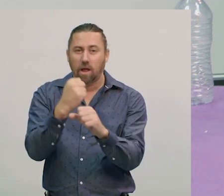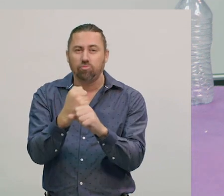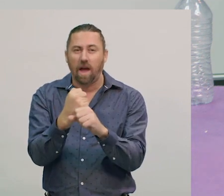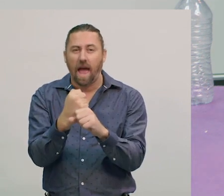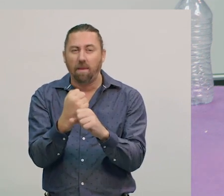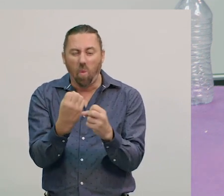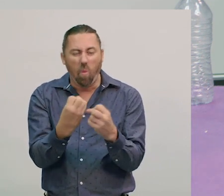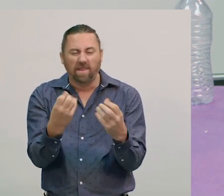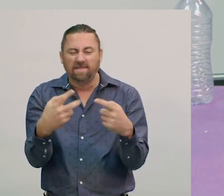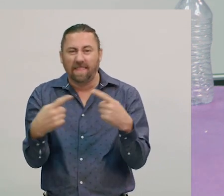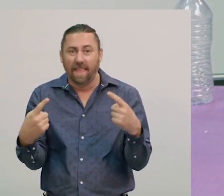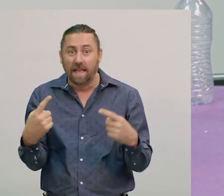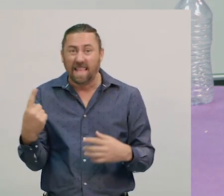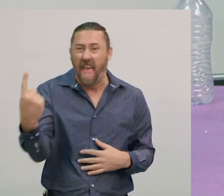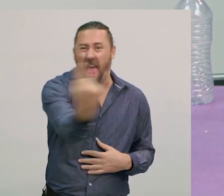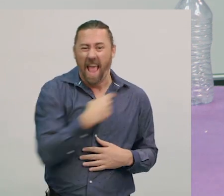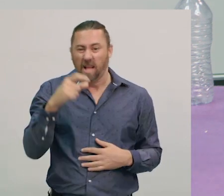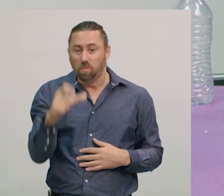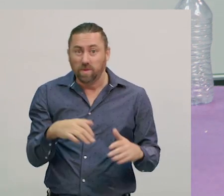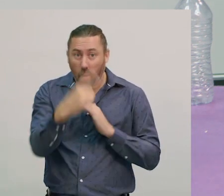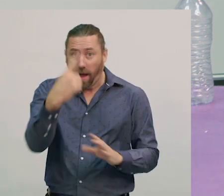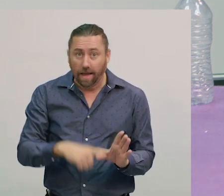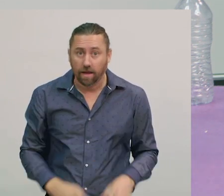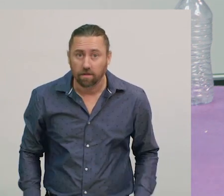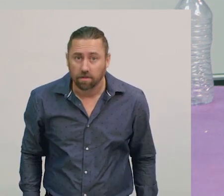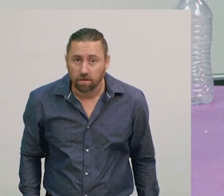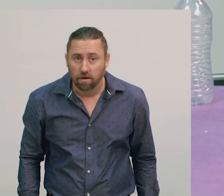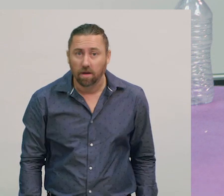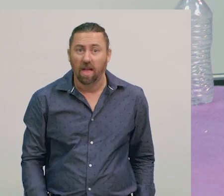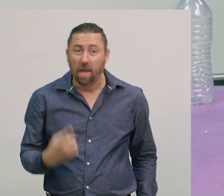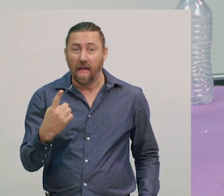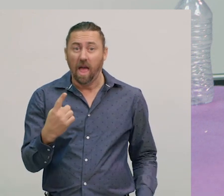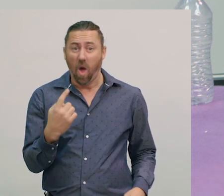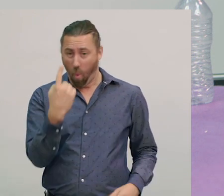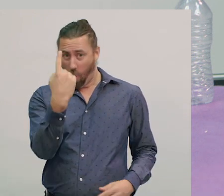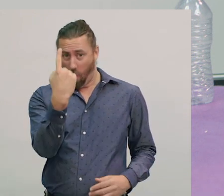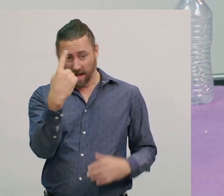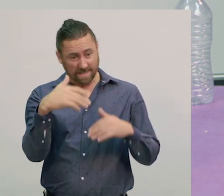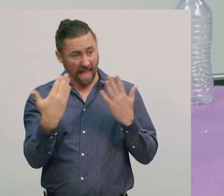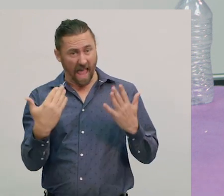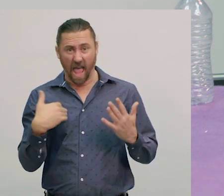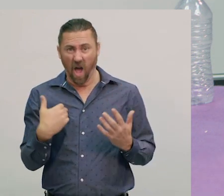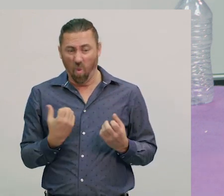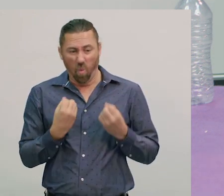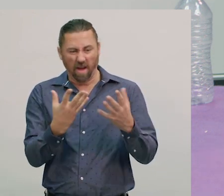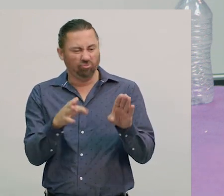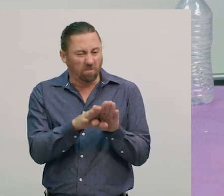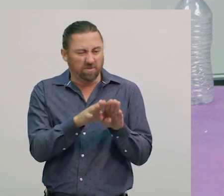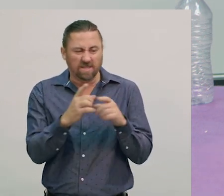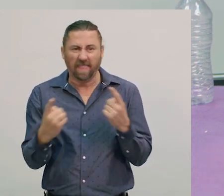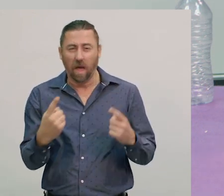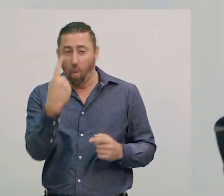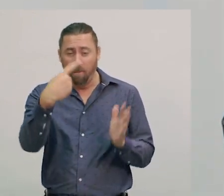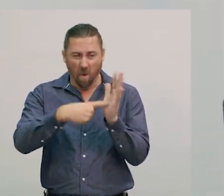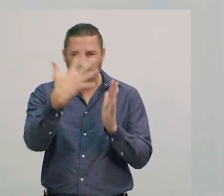person each year? That's 1.5 kilograms each per day. Now that's a lot of